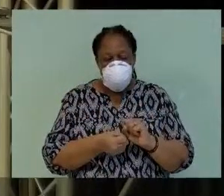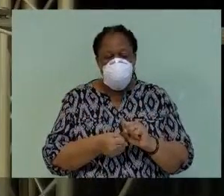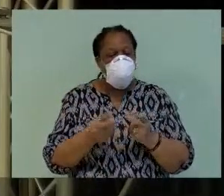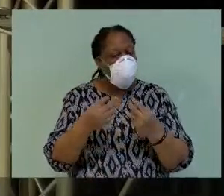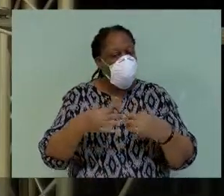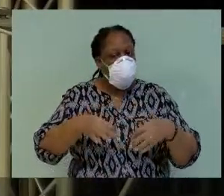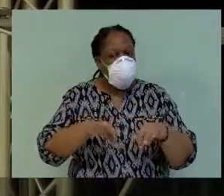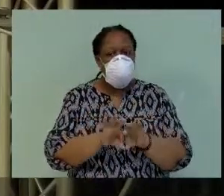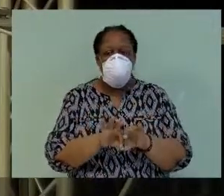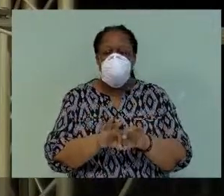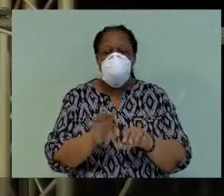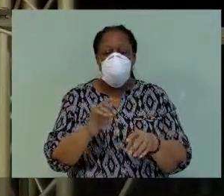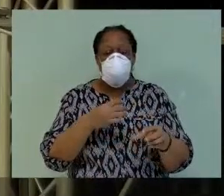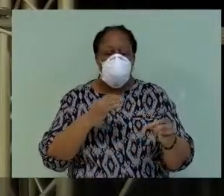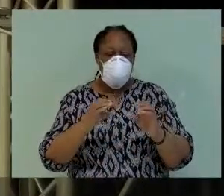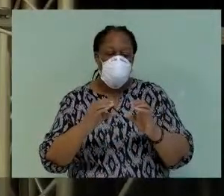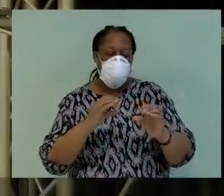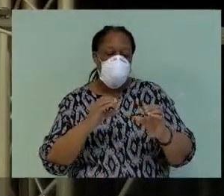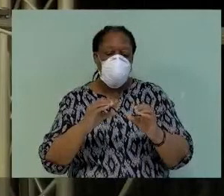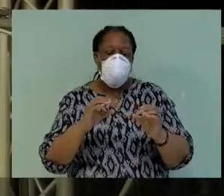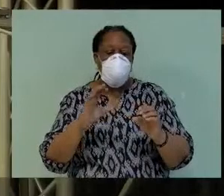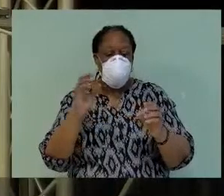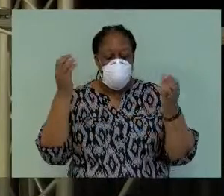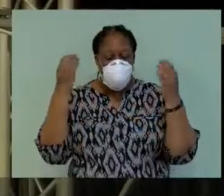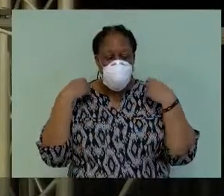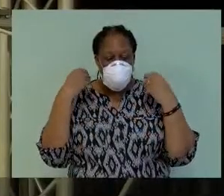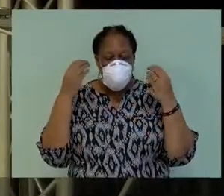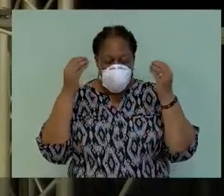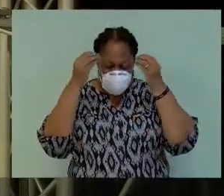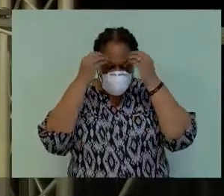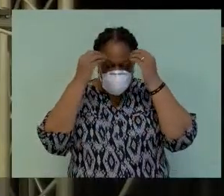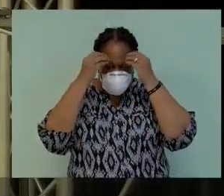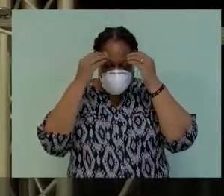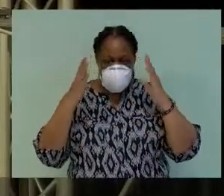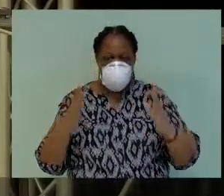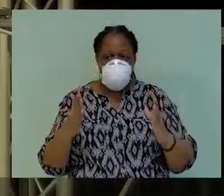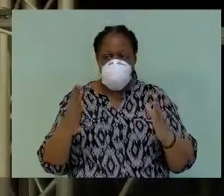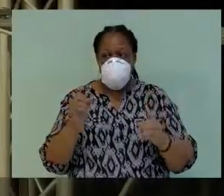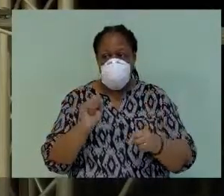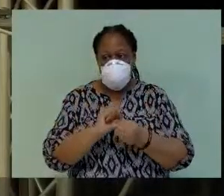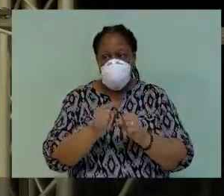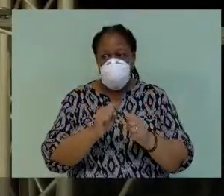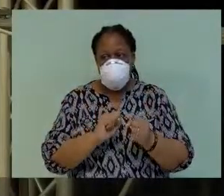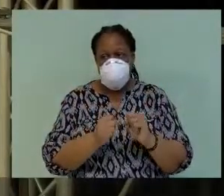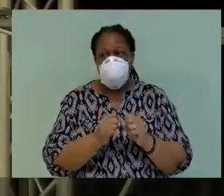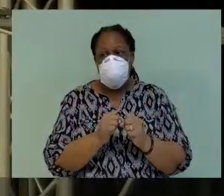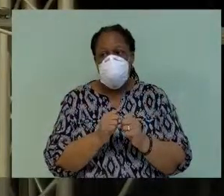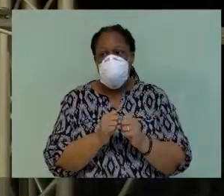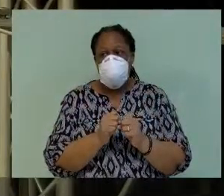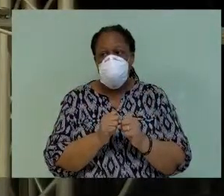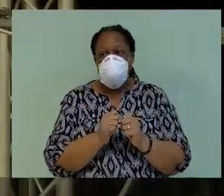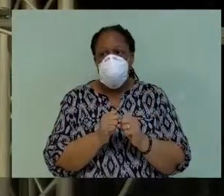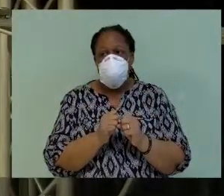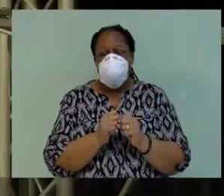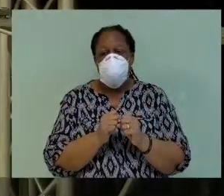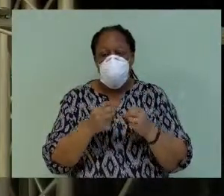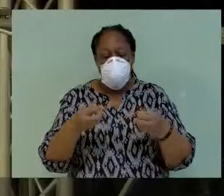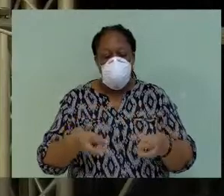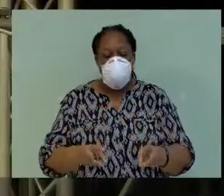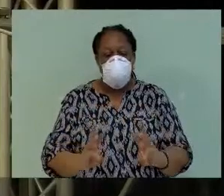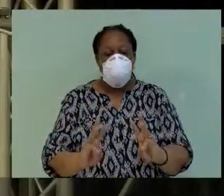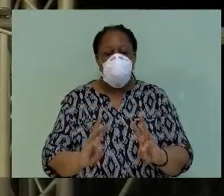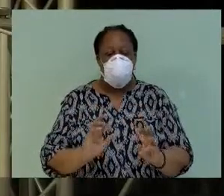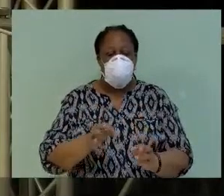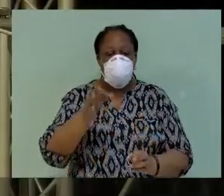important for us to engage our coaches on the way forward. We have reached out to